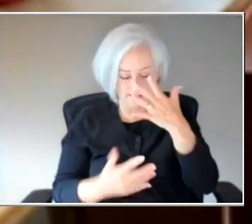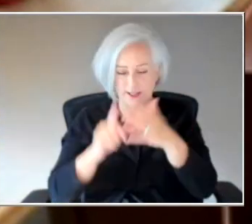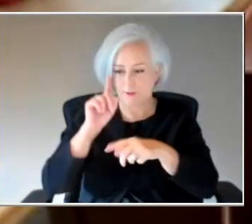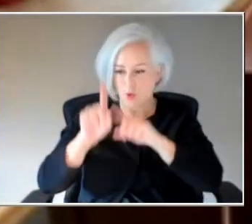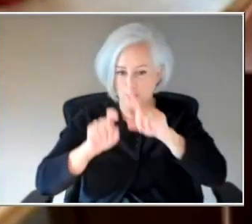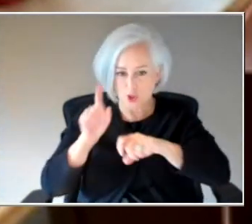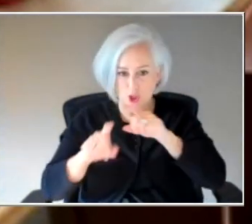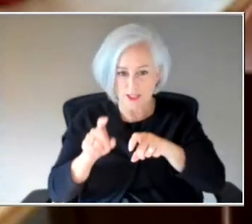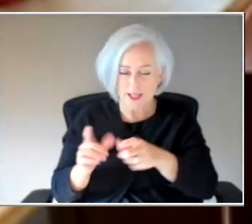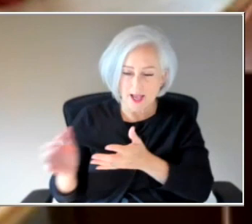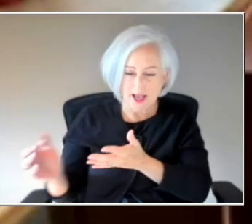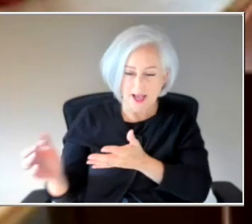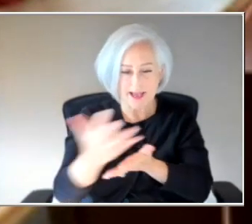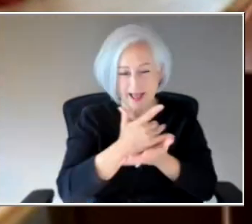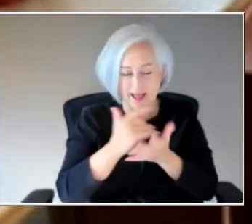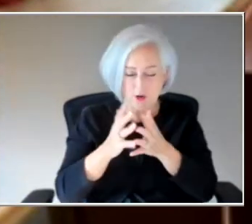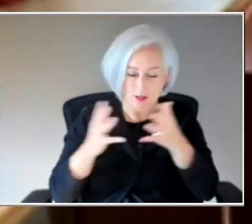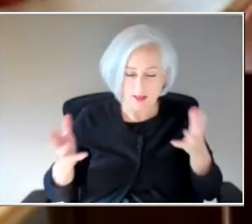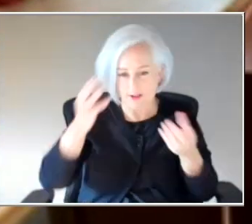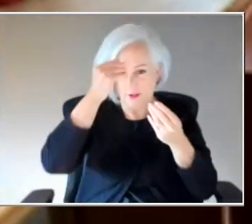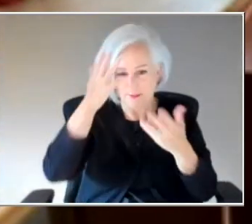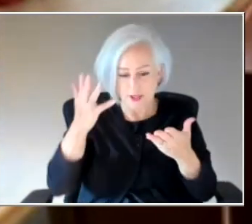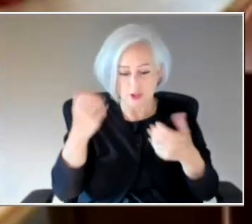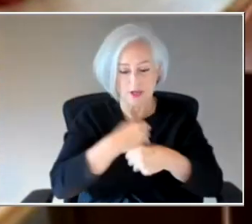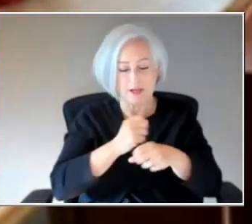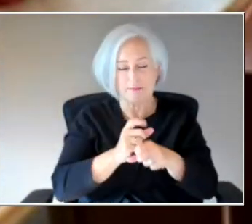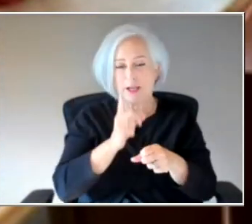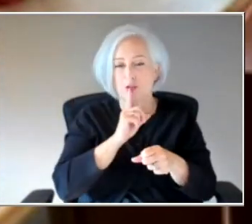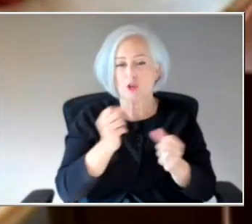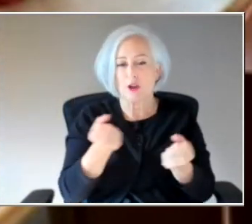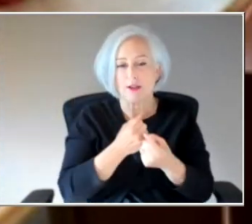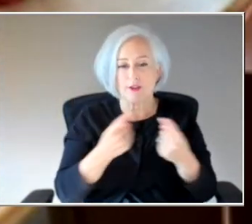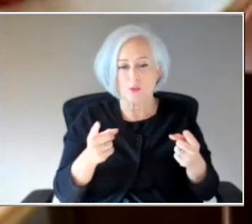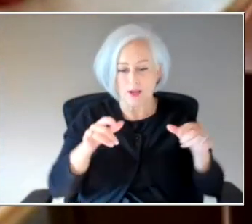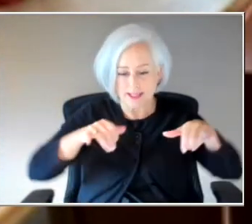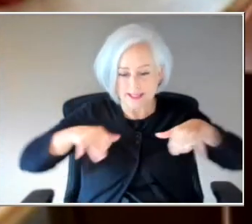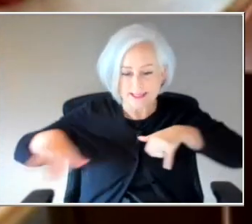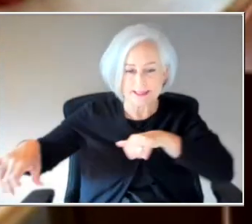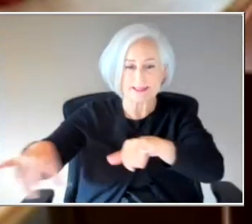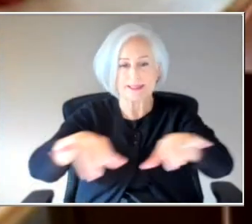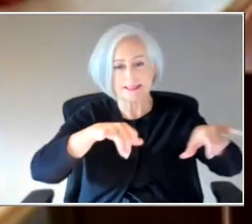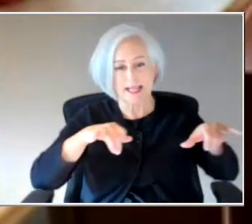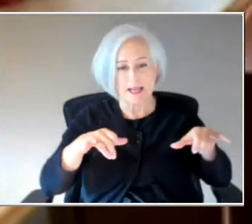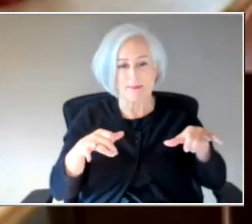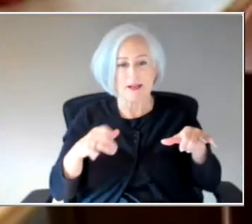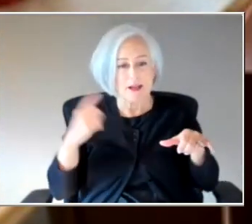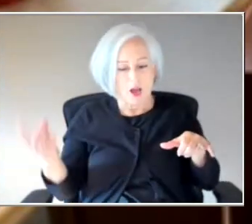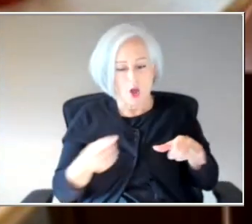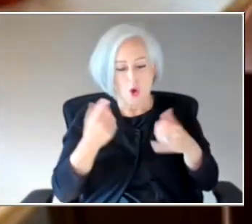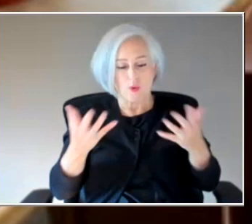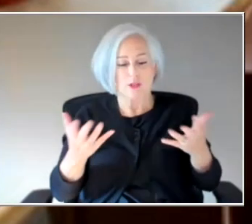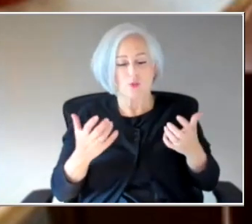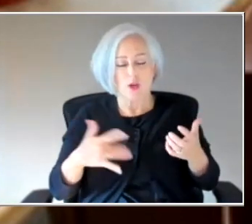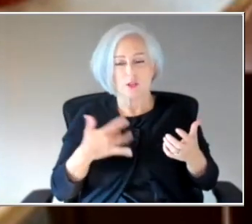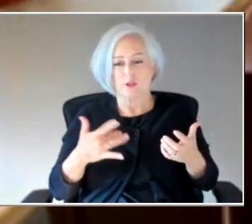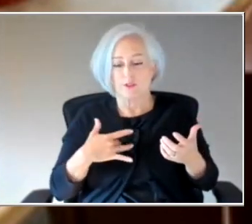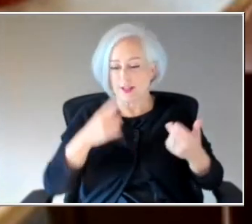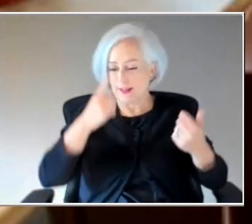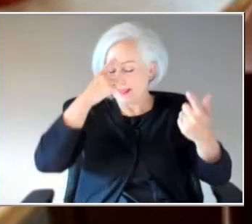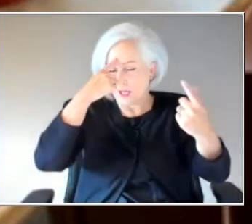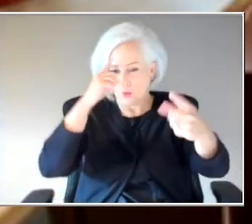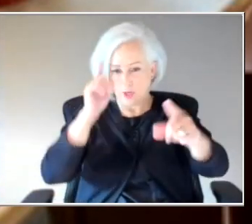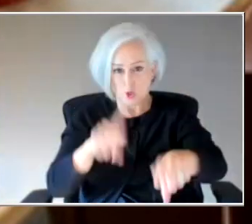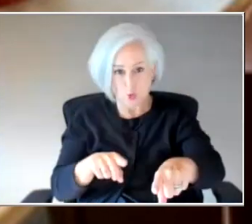information. I want to make sure that we're all on the same page. I never want to feel in disagreement or uncertainty.